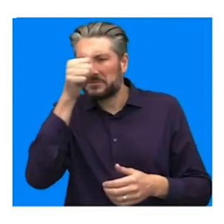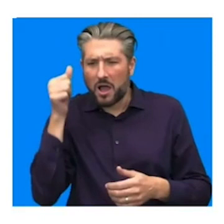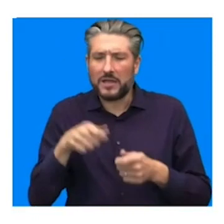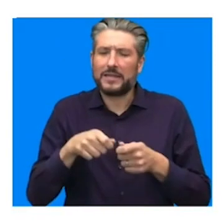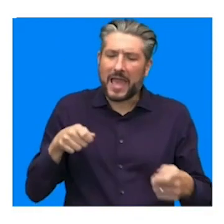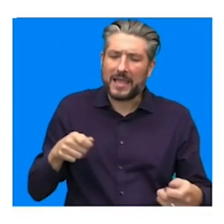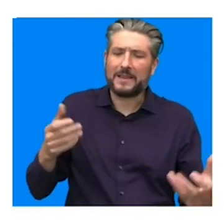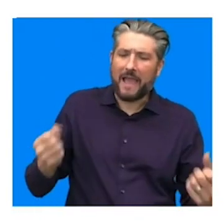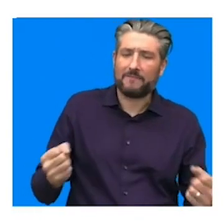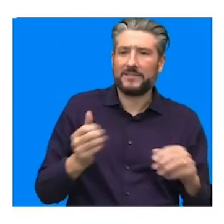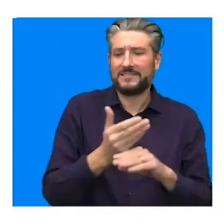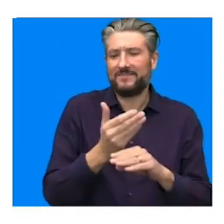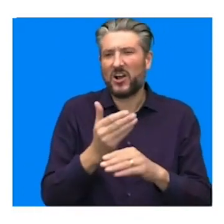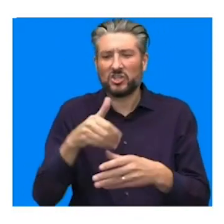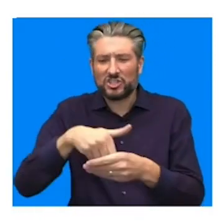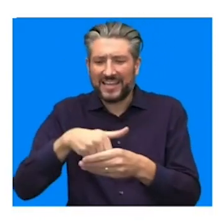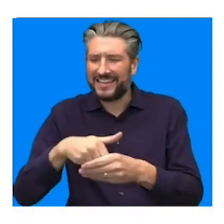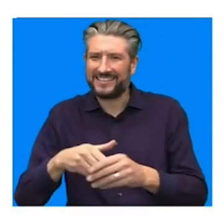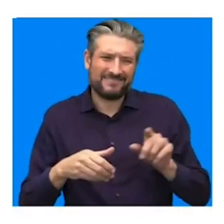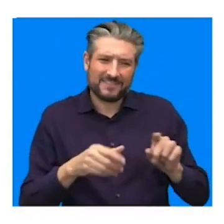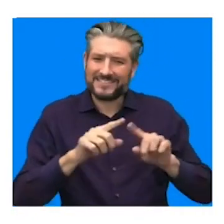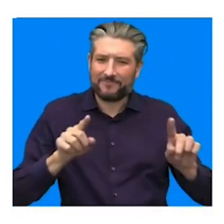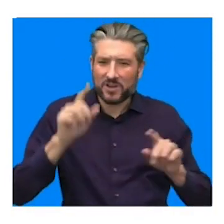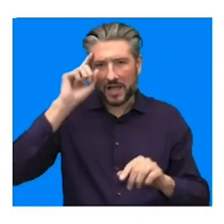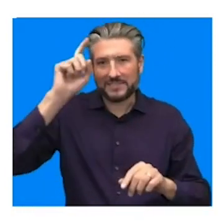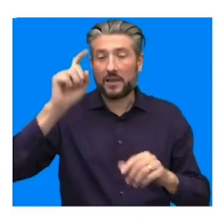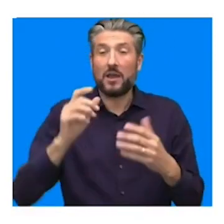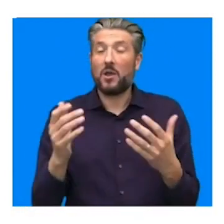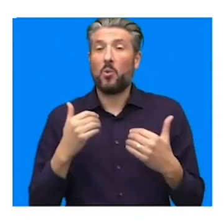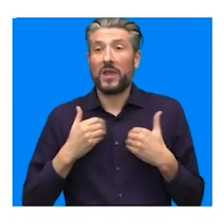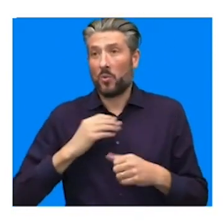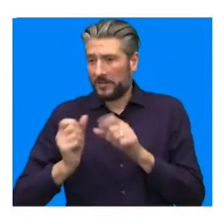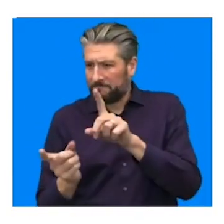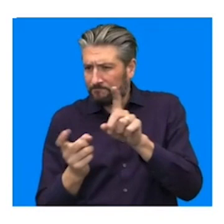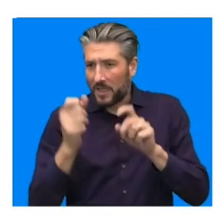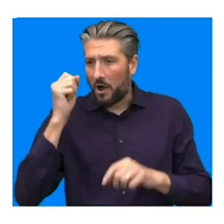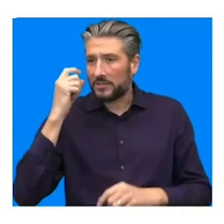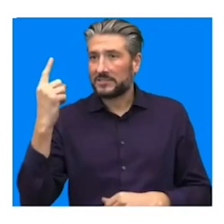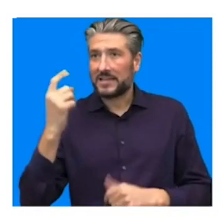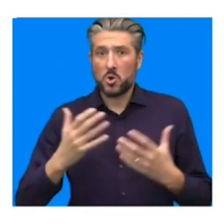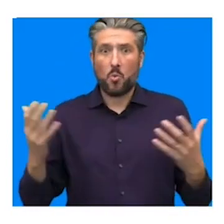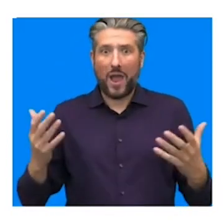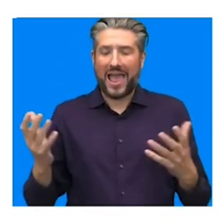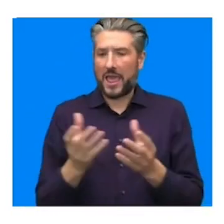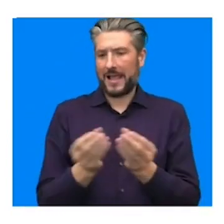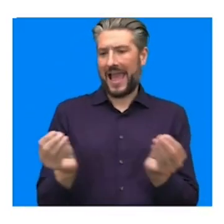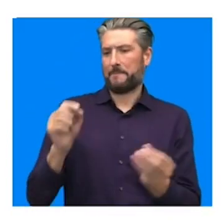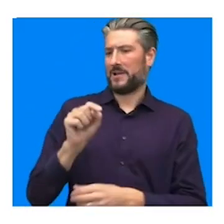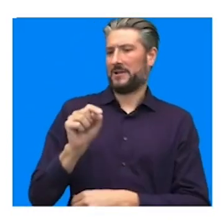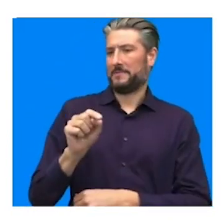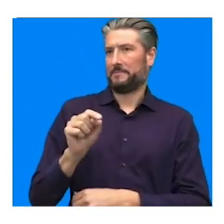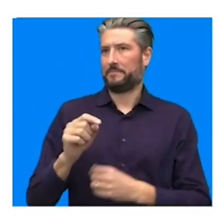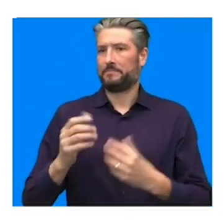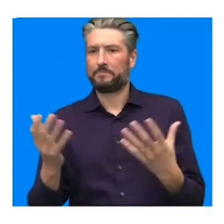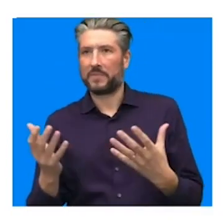different functionality to Mahika's. So it was just understanding where might the gaps be in people's mobility today, and where